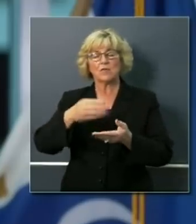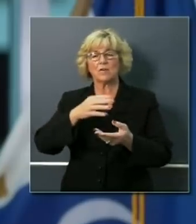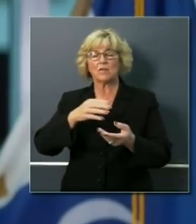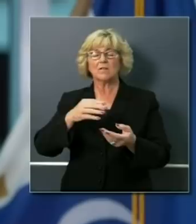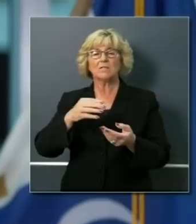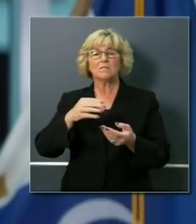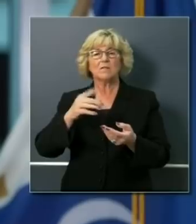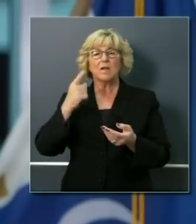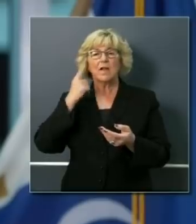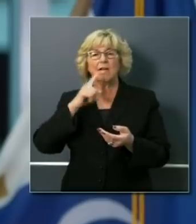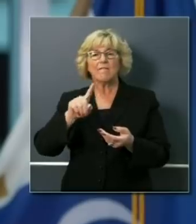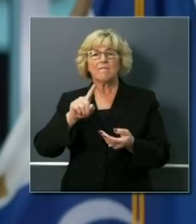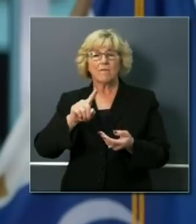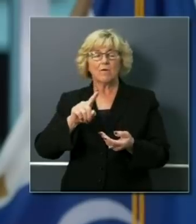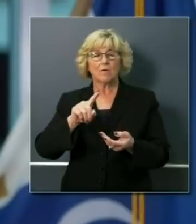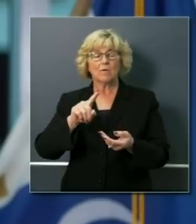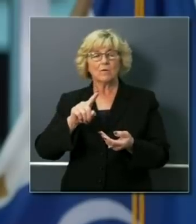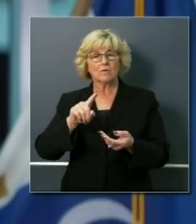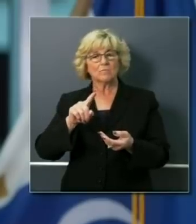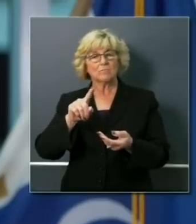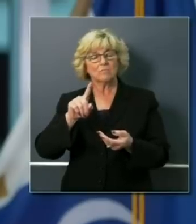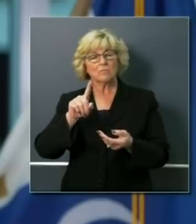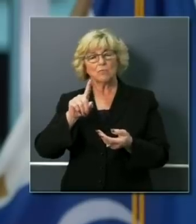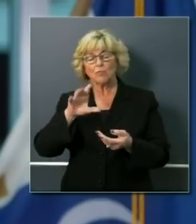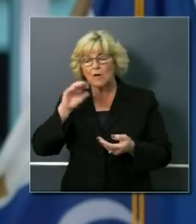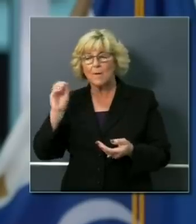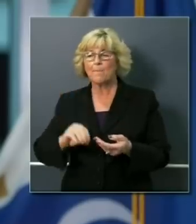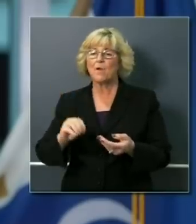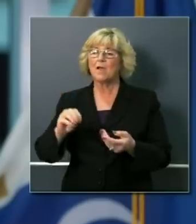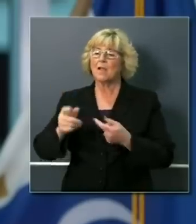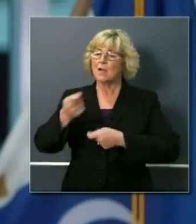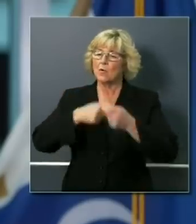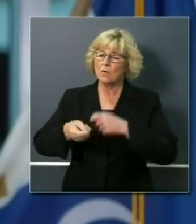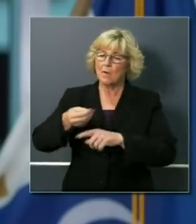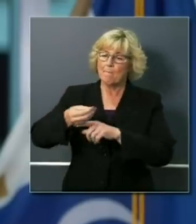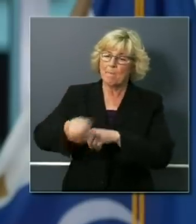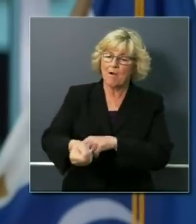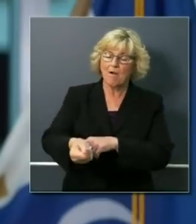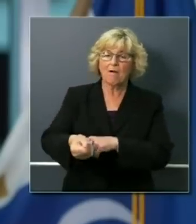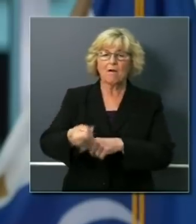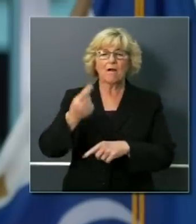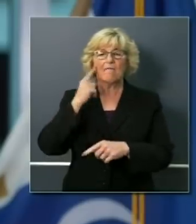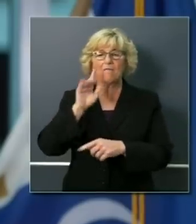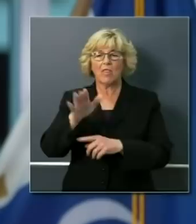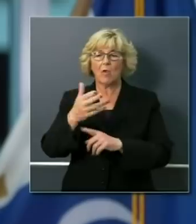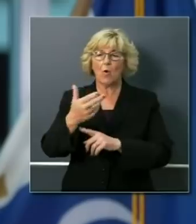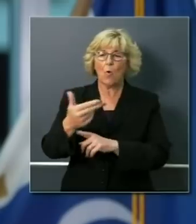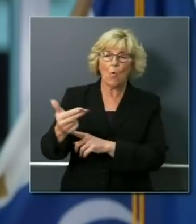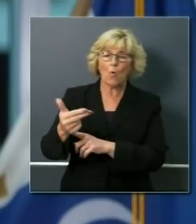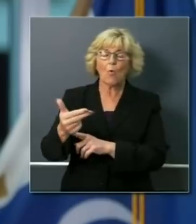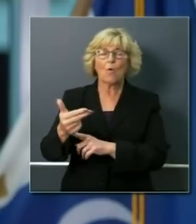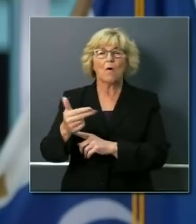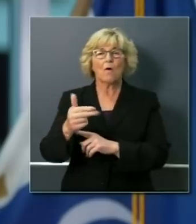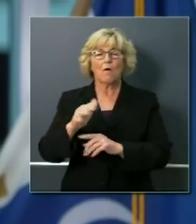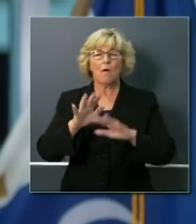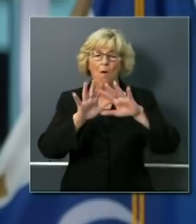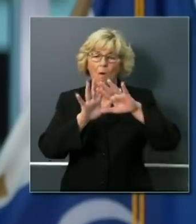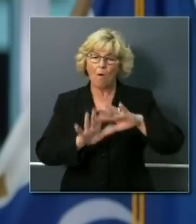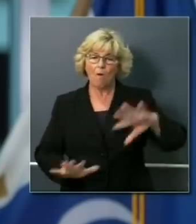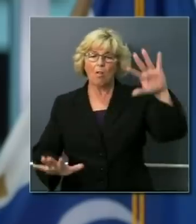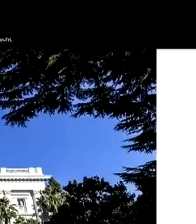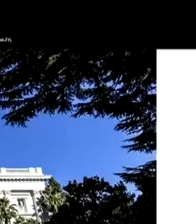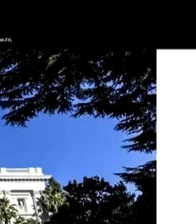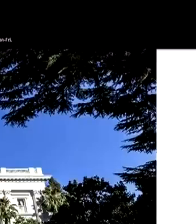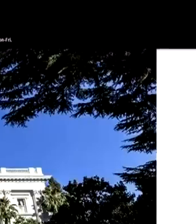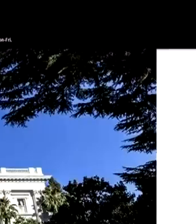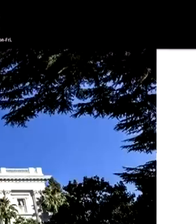many cases for low-wage workers, 100% reimbursable costs at hotels all up and down the state of